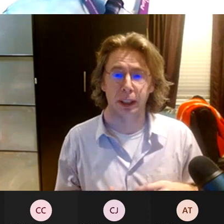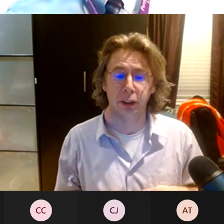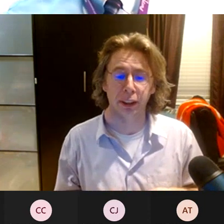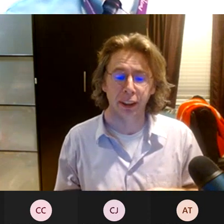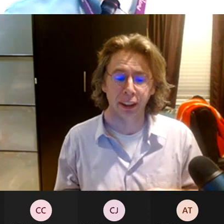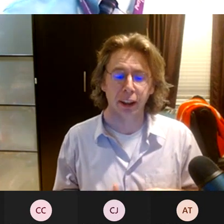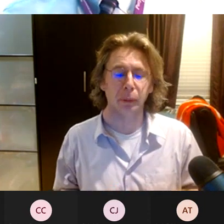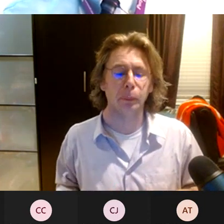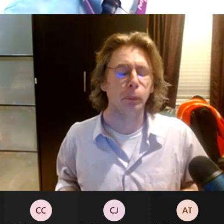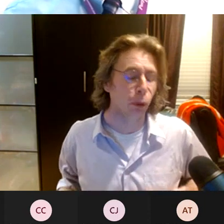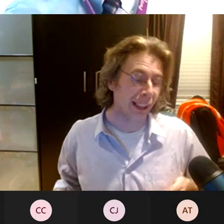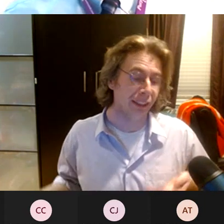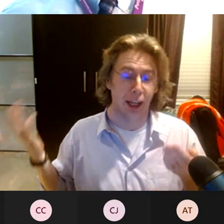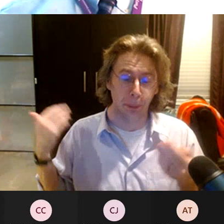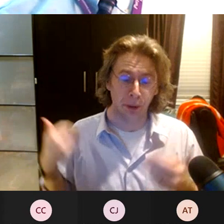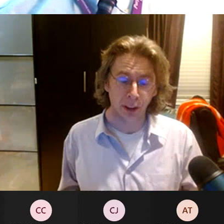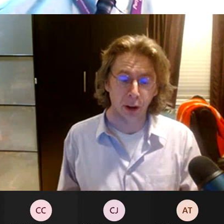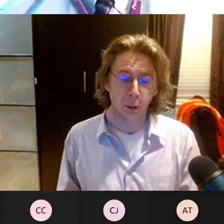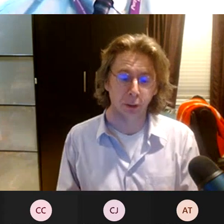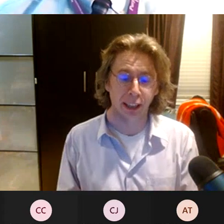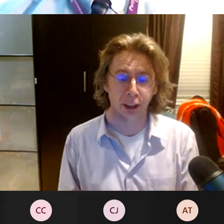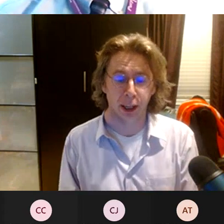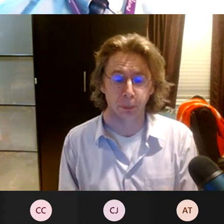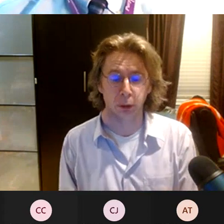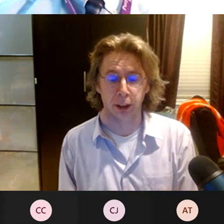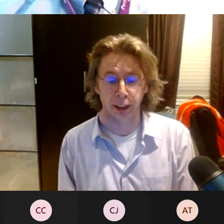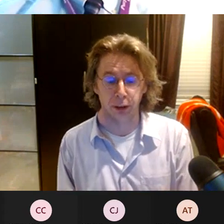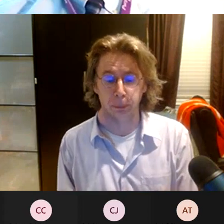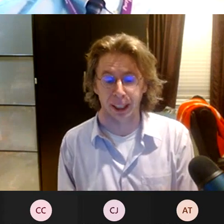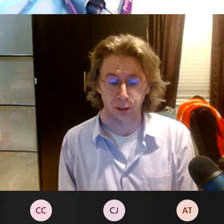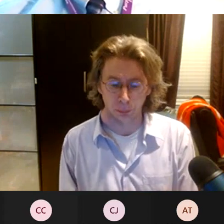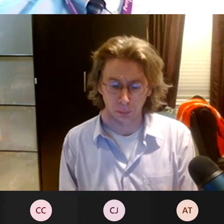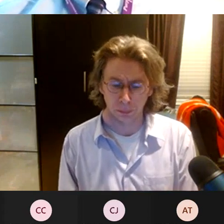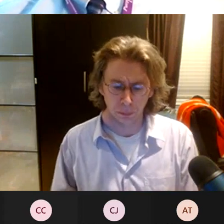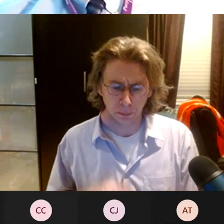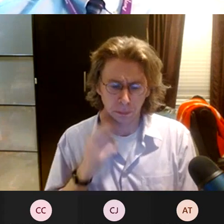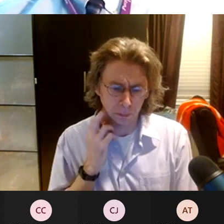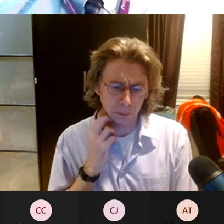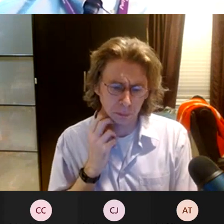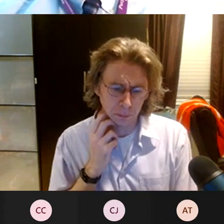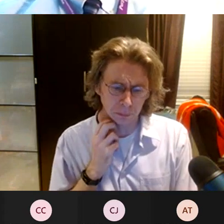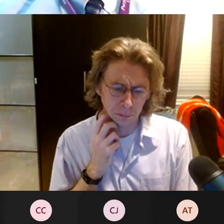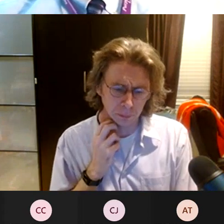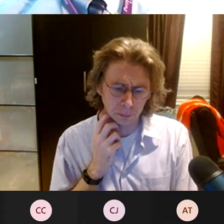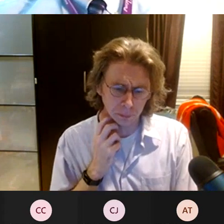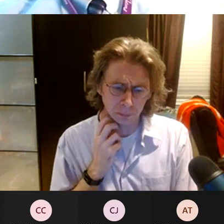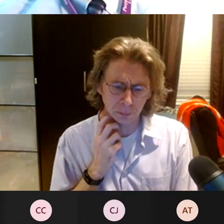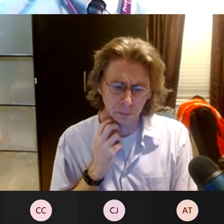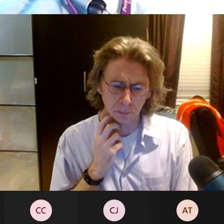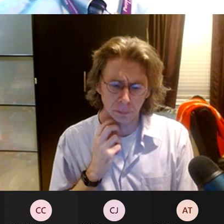address, but could raise up? Or would that have to come through another mechanism? No, that could come out through the Tiger